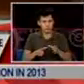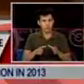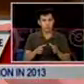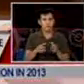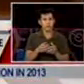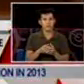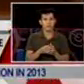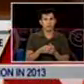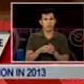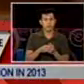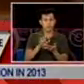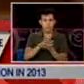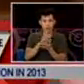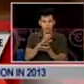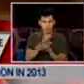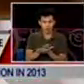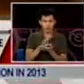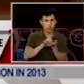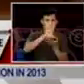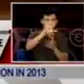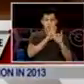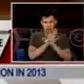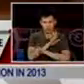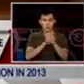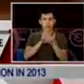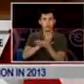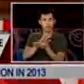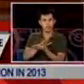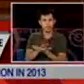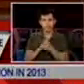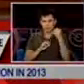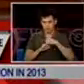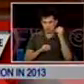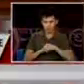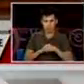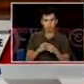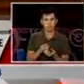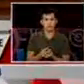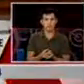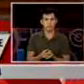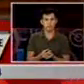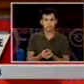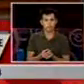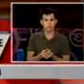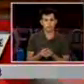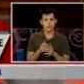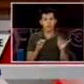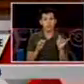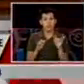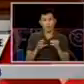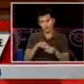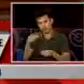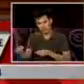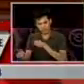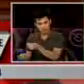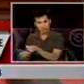of this power presentation. Yes, Your Honor, we will do that. All right. May the prosecution likewise be given a copy, Your